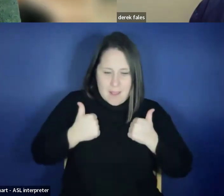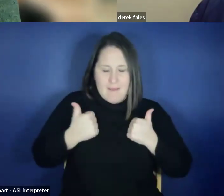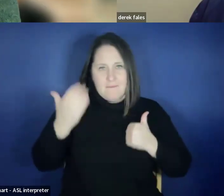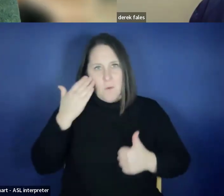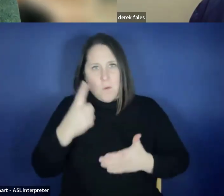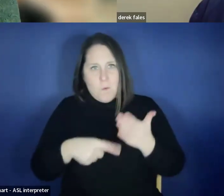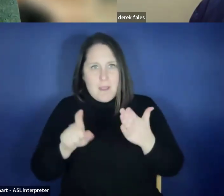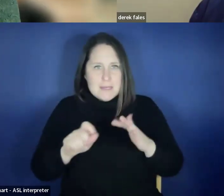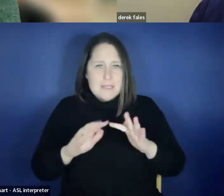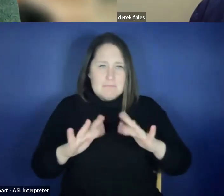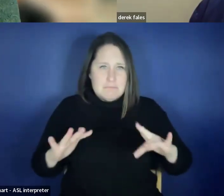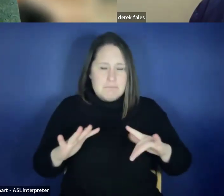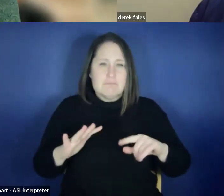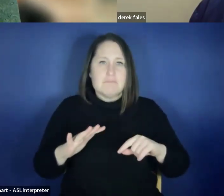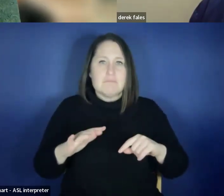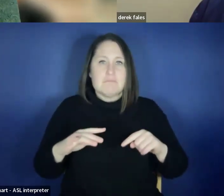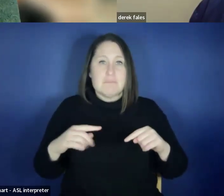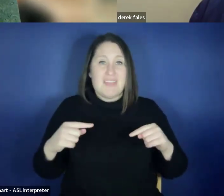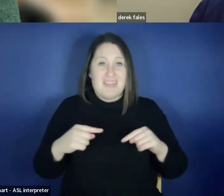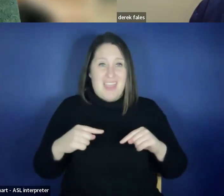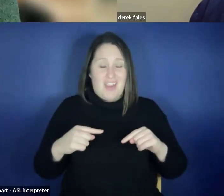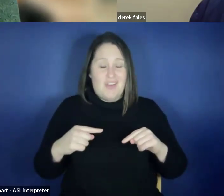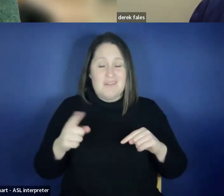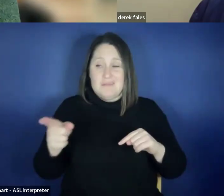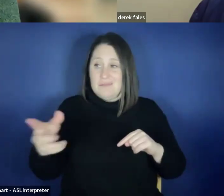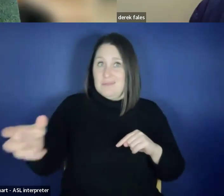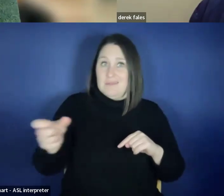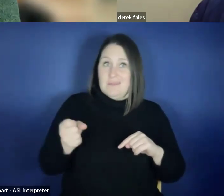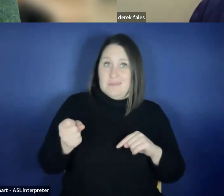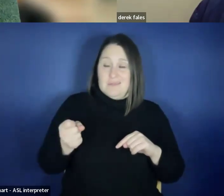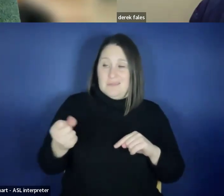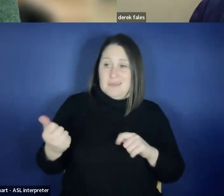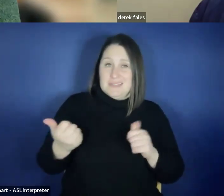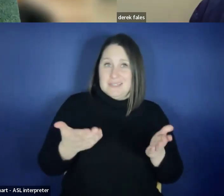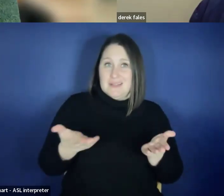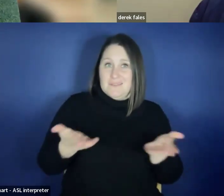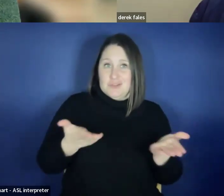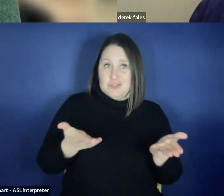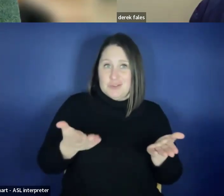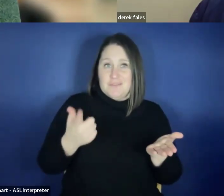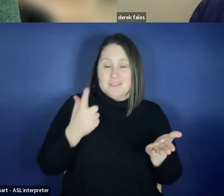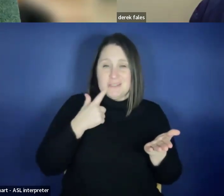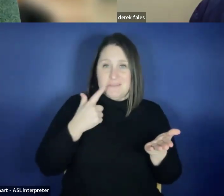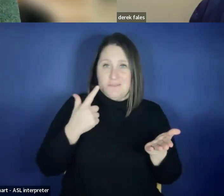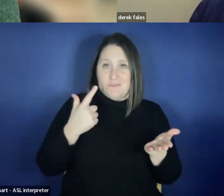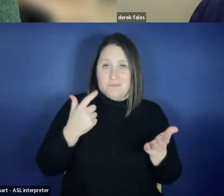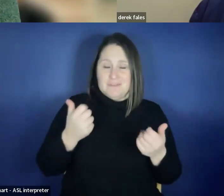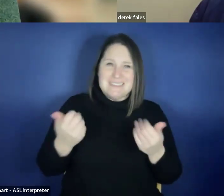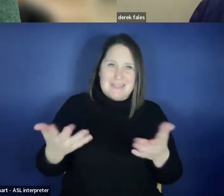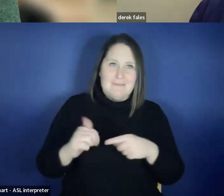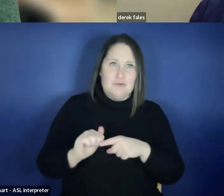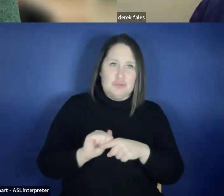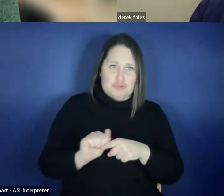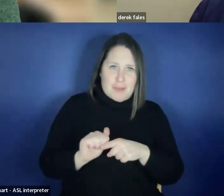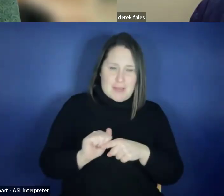that person is delivering services for many of the self-directed, or delivering training rather for